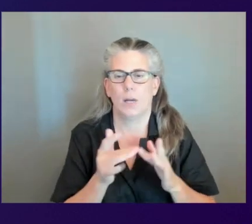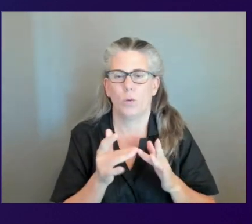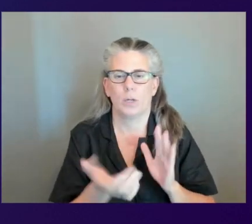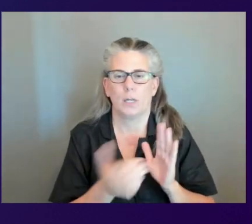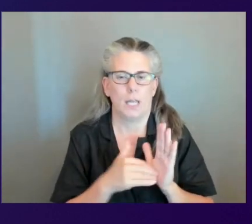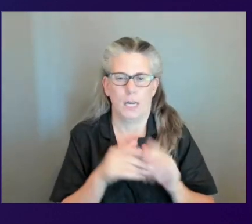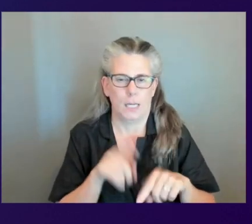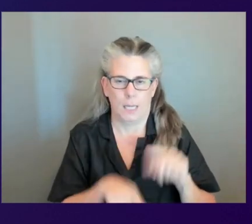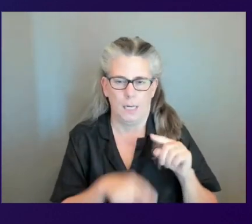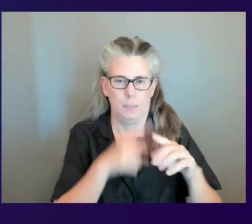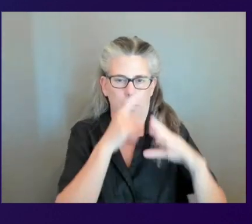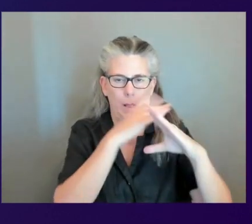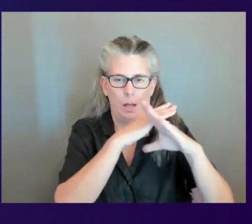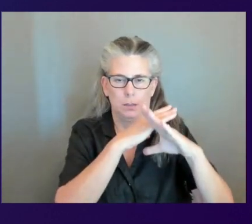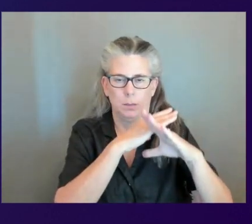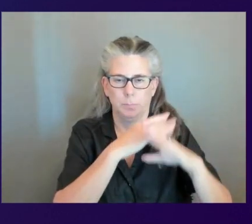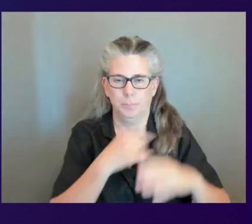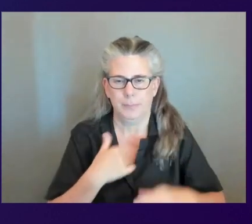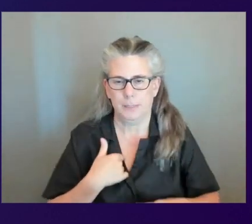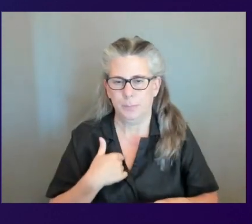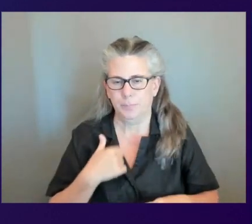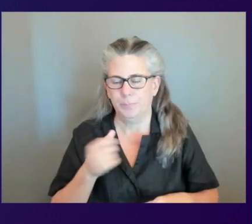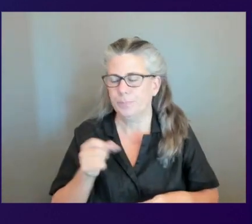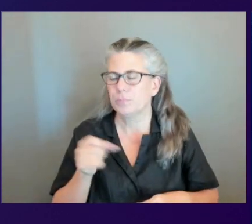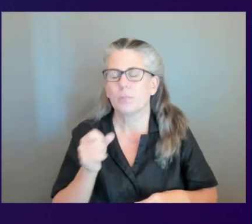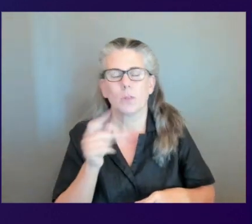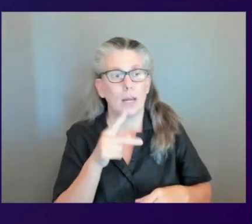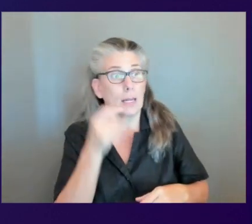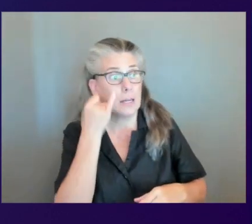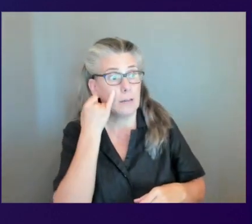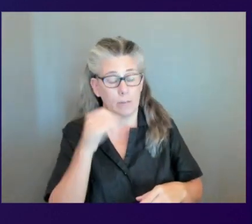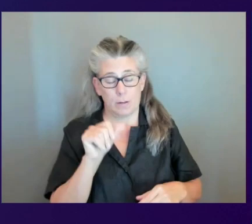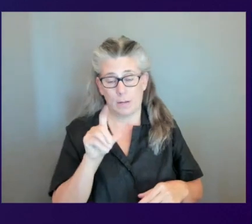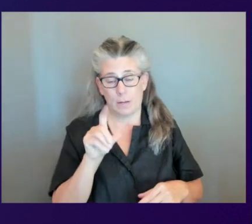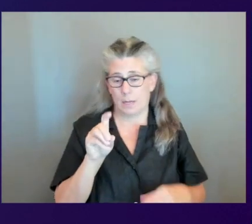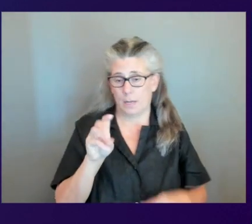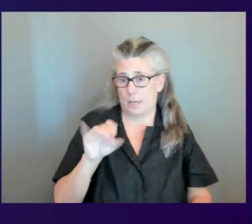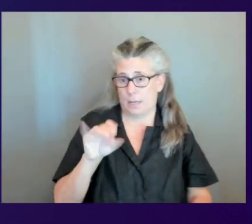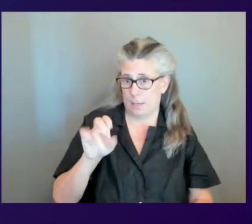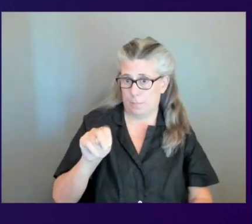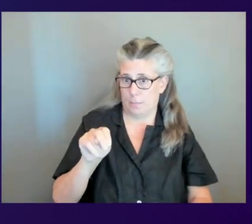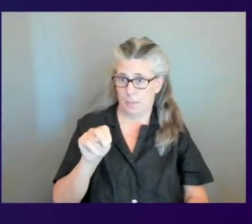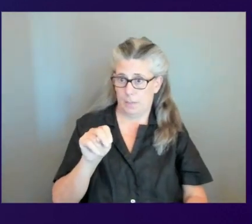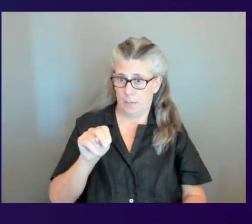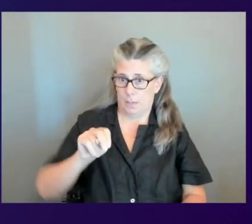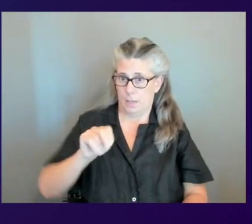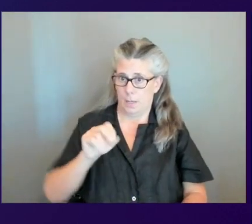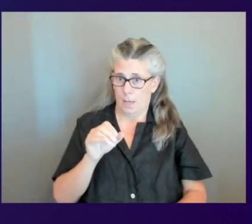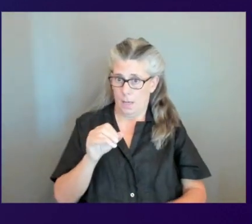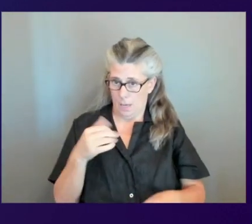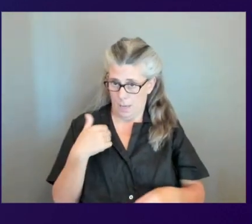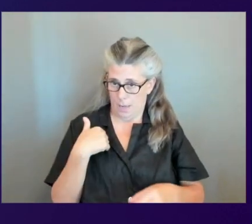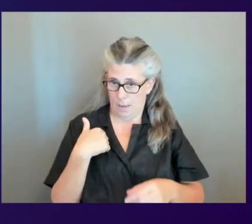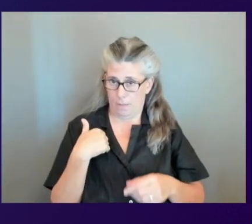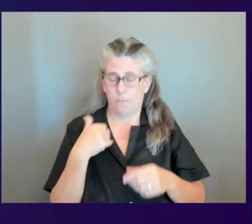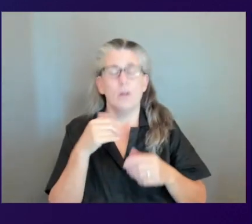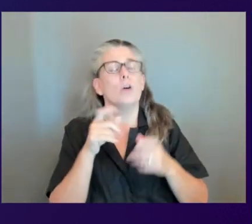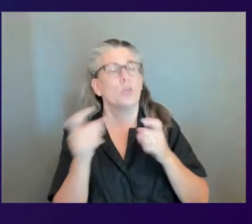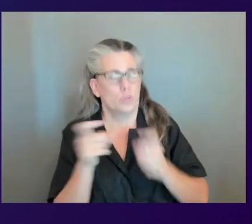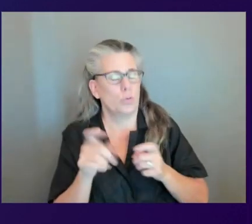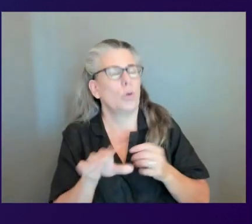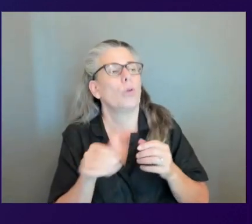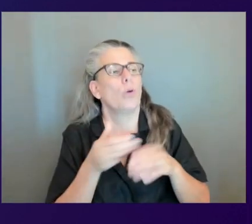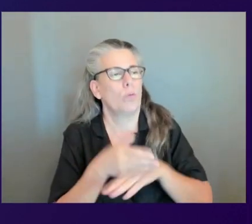I essentially have control over which IP addresses that I add to Now, this. you just demoed that